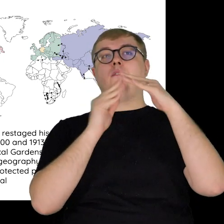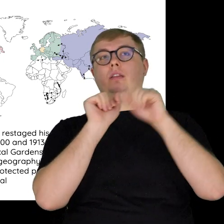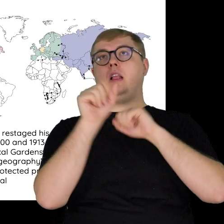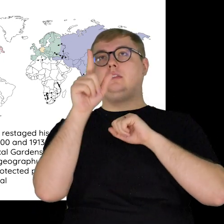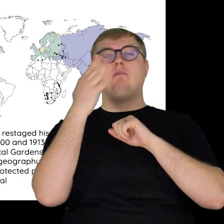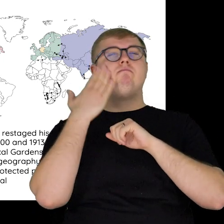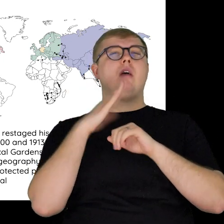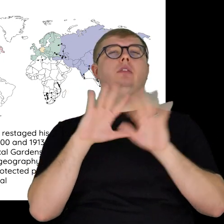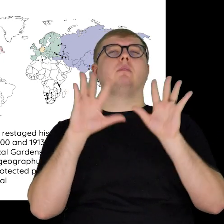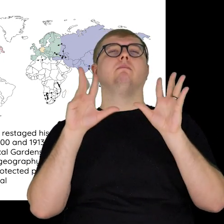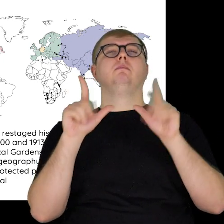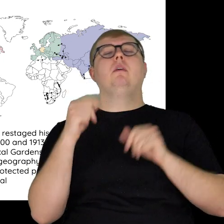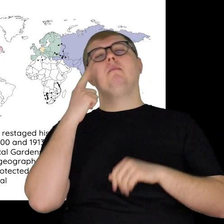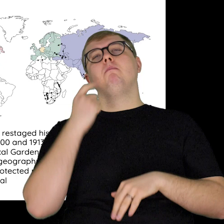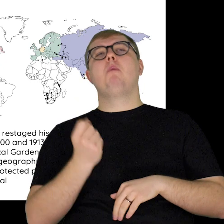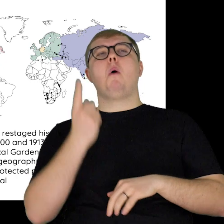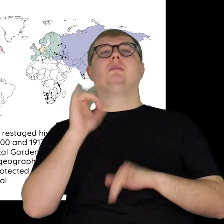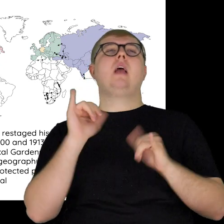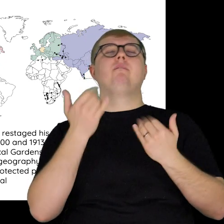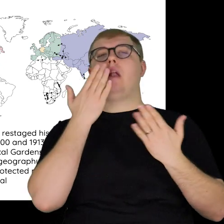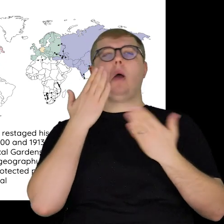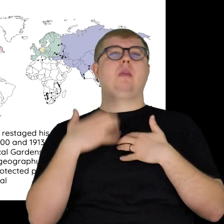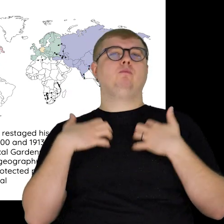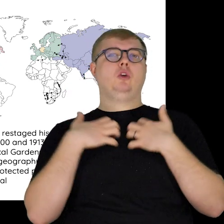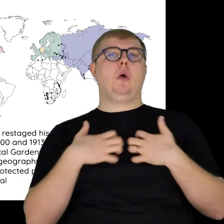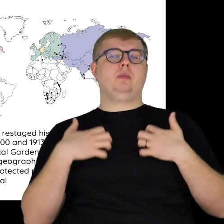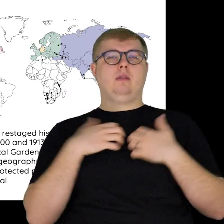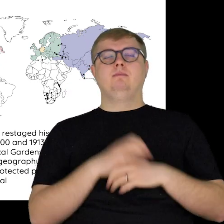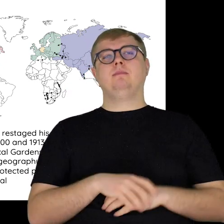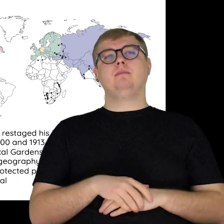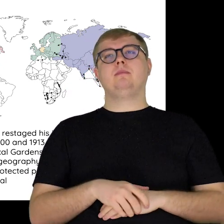of idea of what nature, somehow maybe we should put in inverted